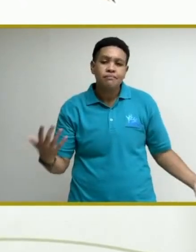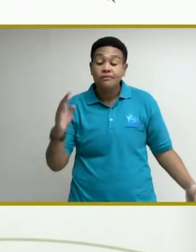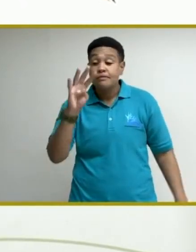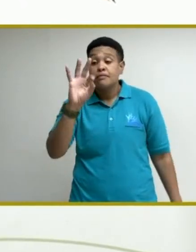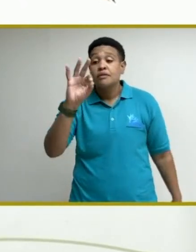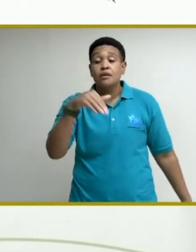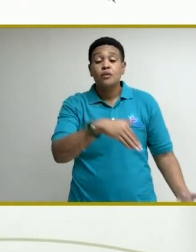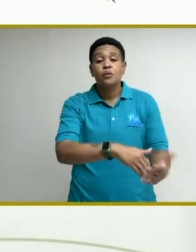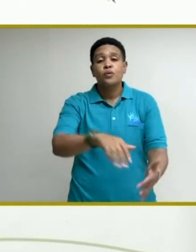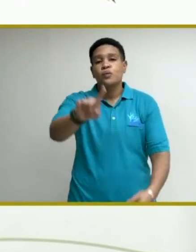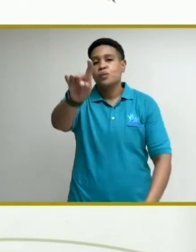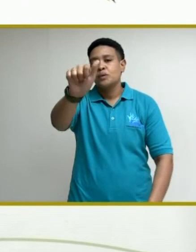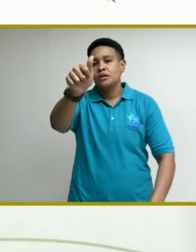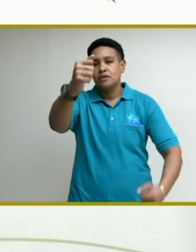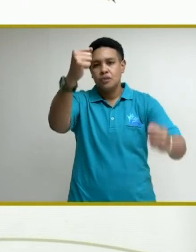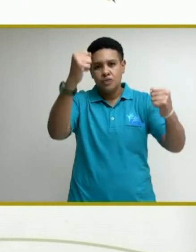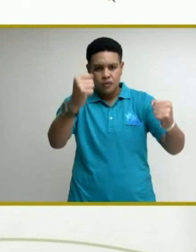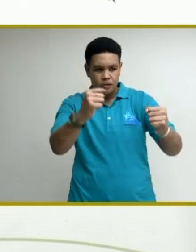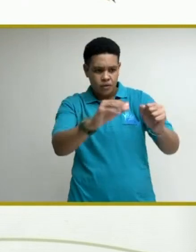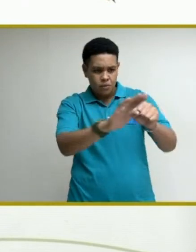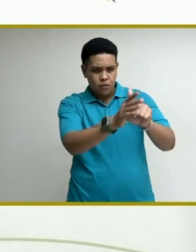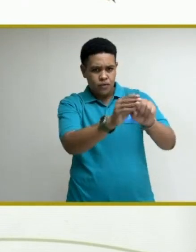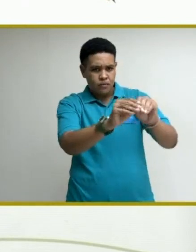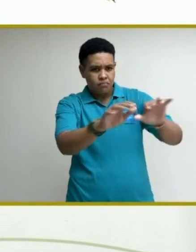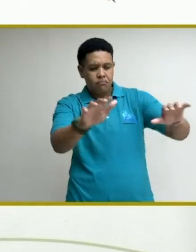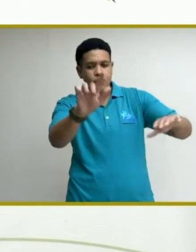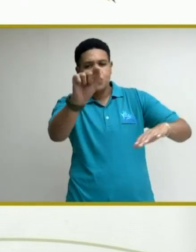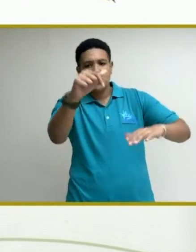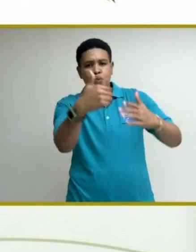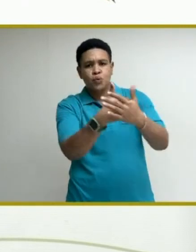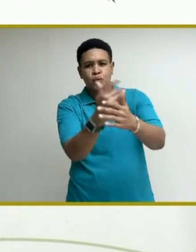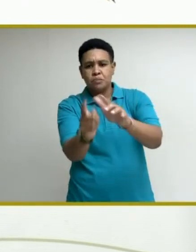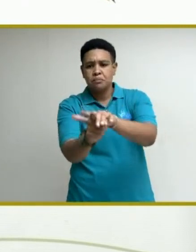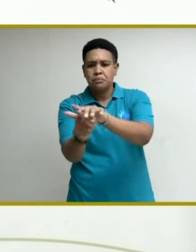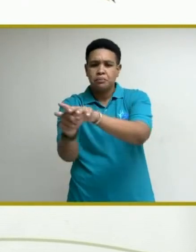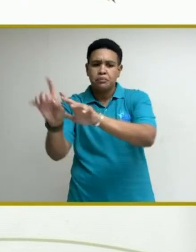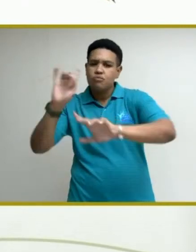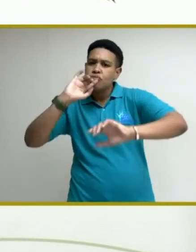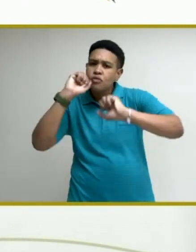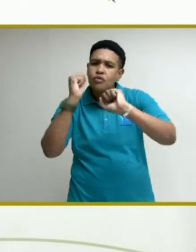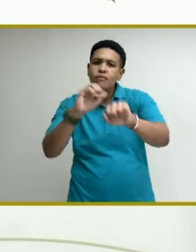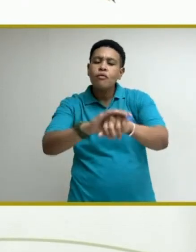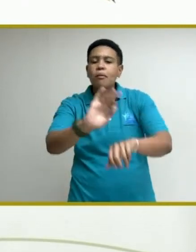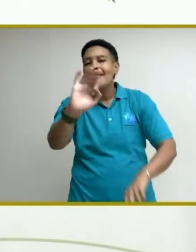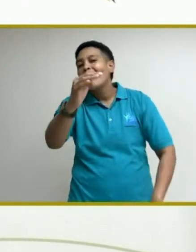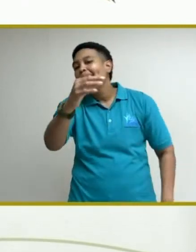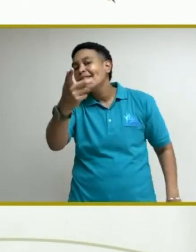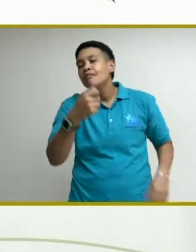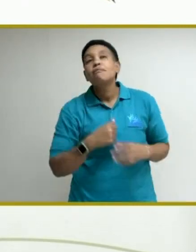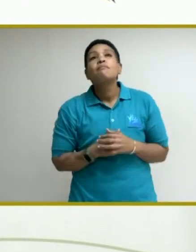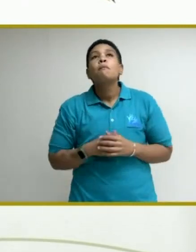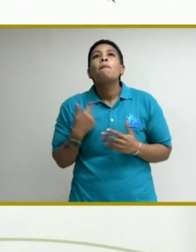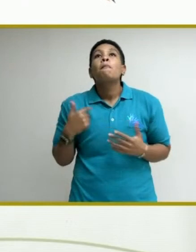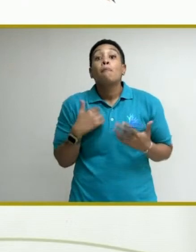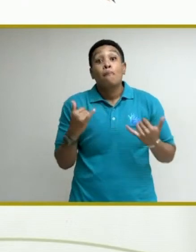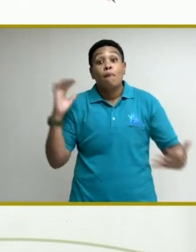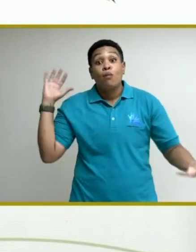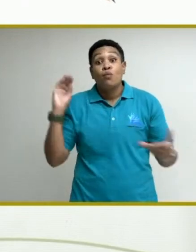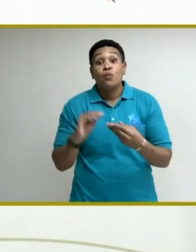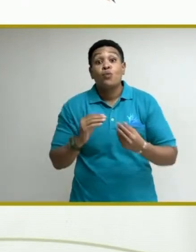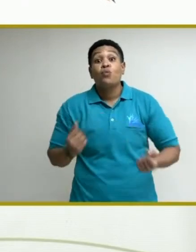49,110 confirmed cases, as 20 new cases were confirmed on the 9th. We are at a total